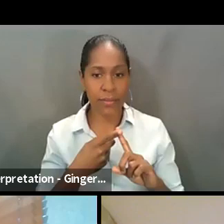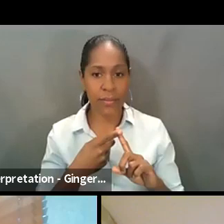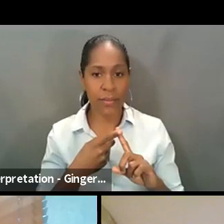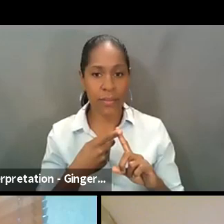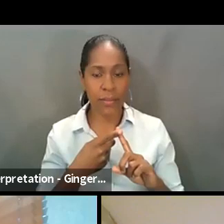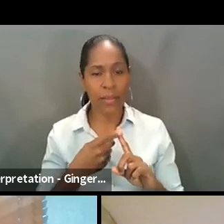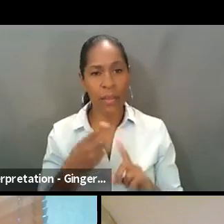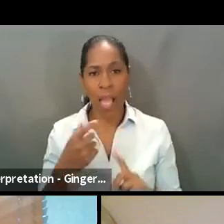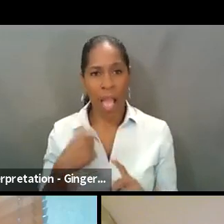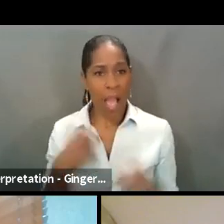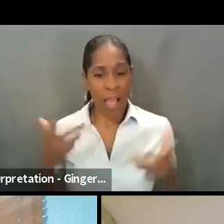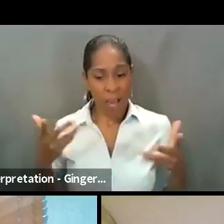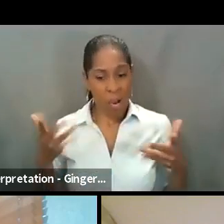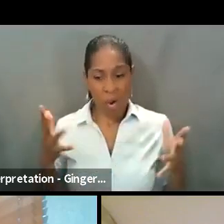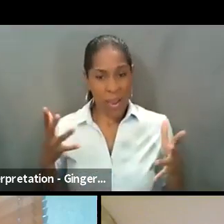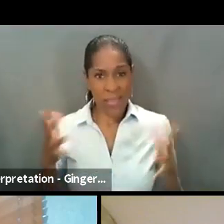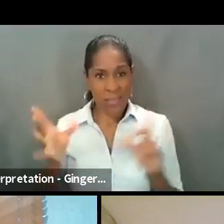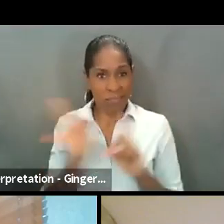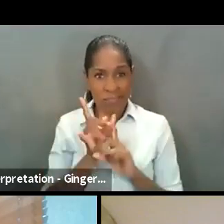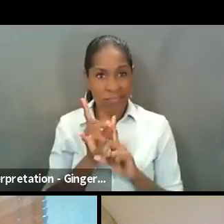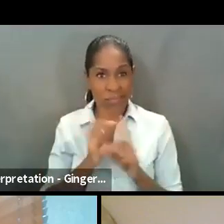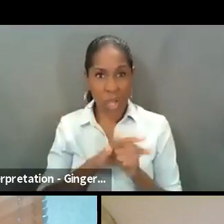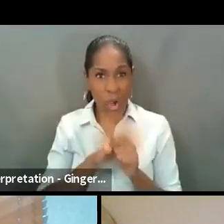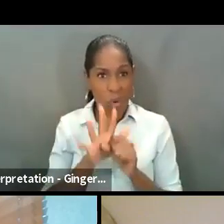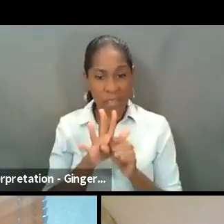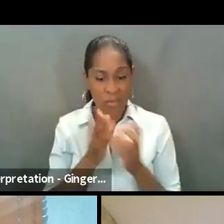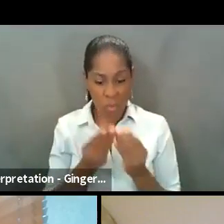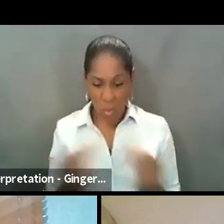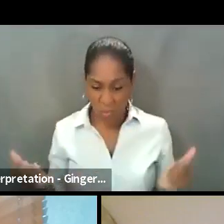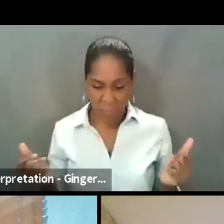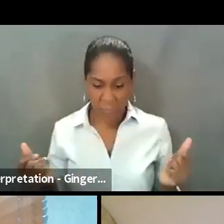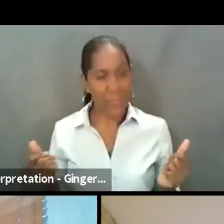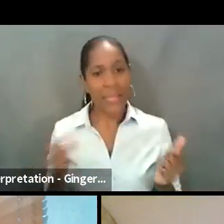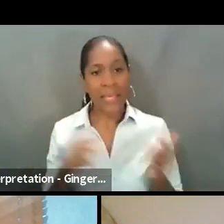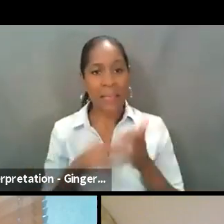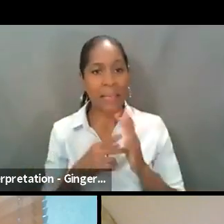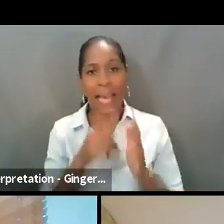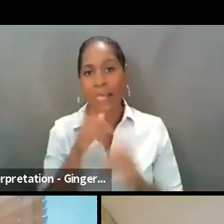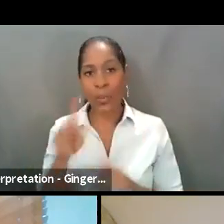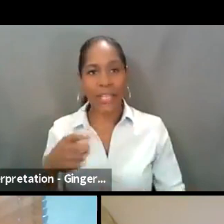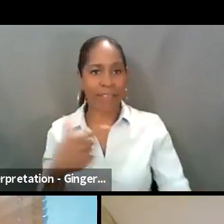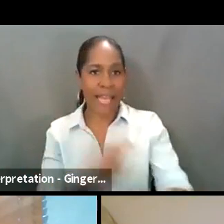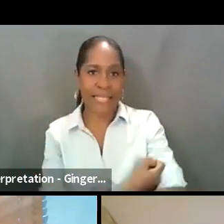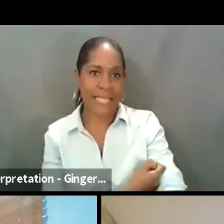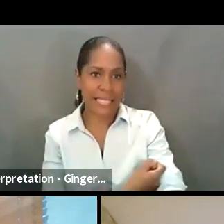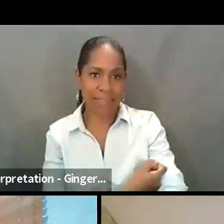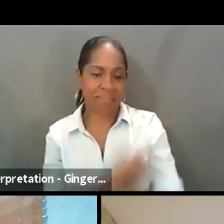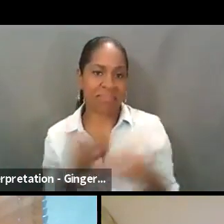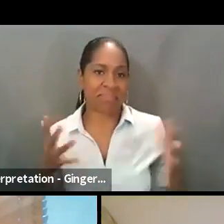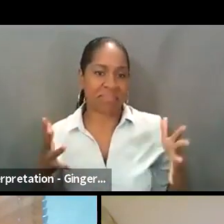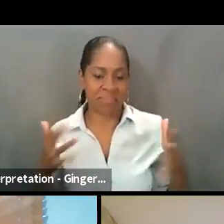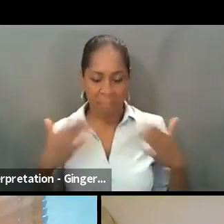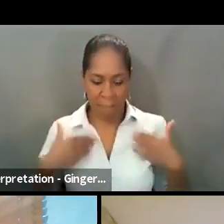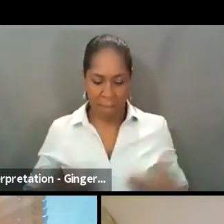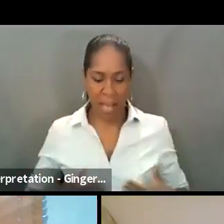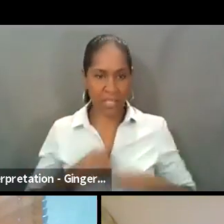had COVID, and so I don't need to get the vaccine. I'm already immune.